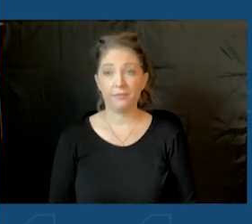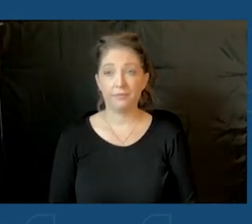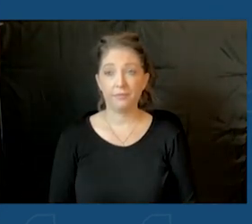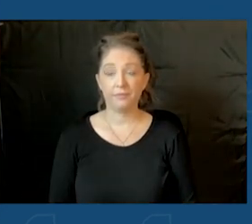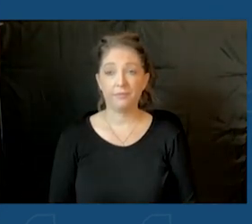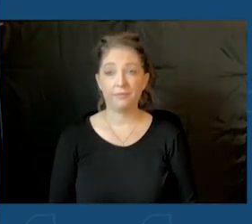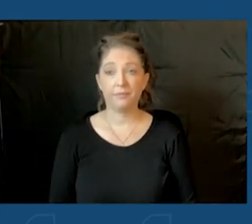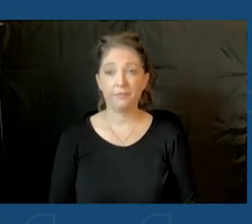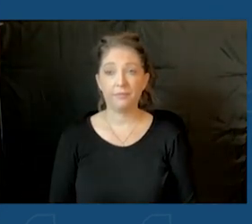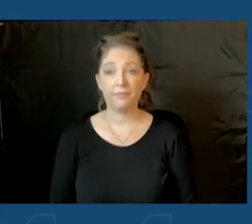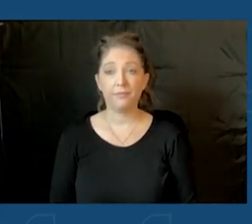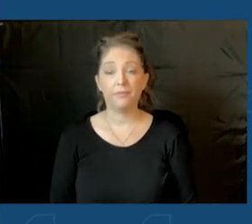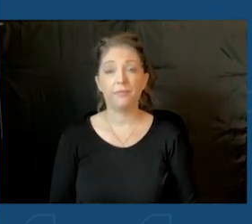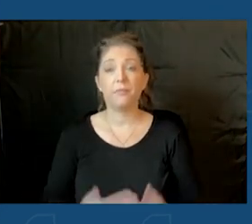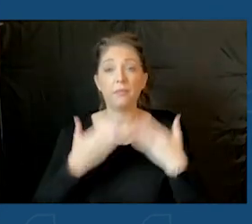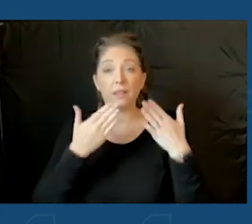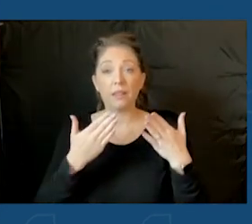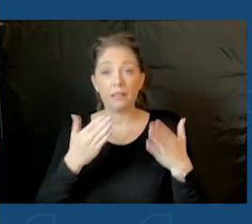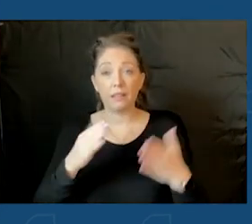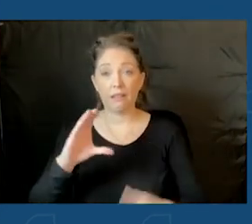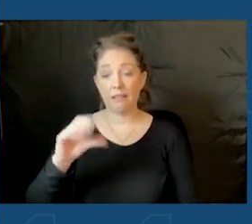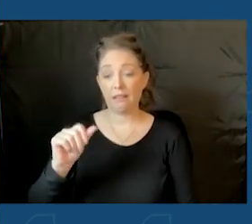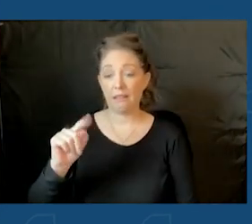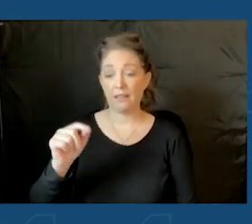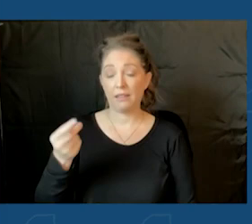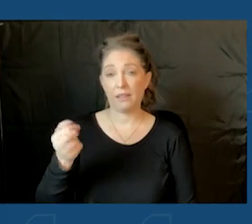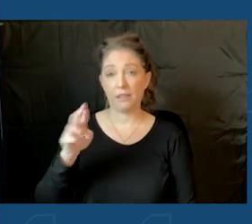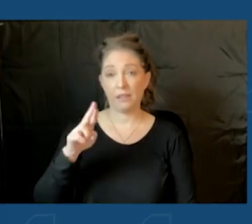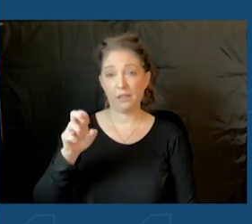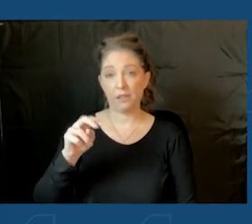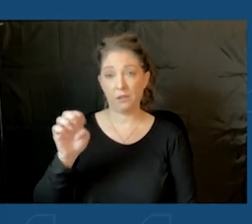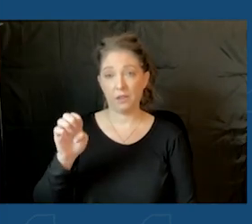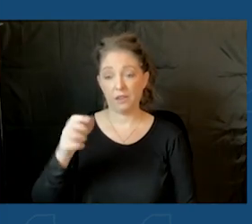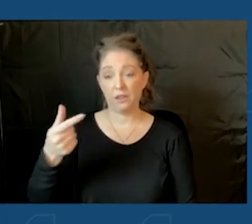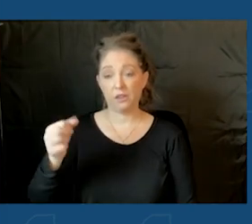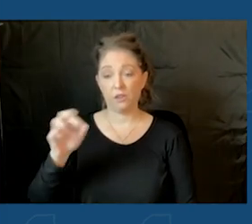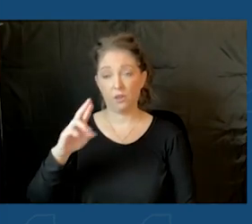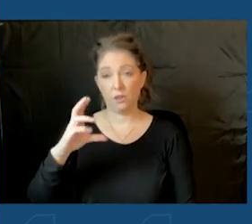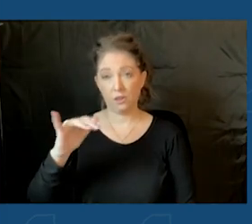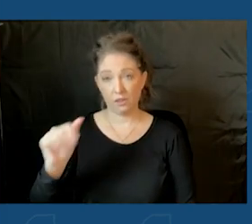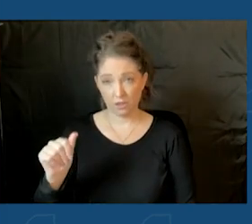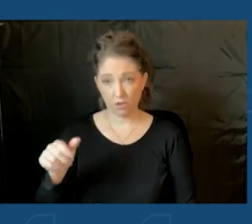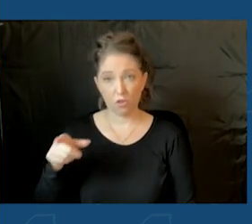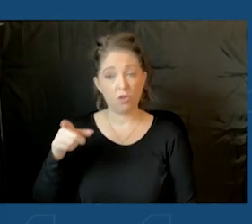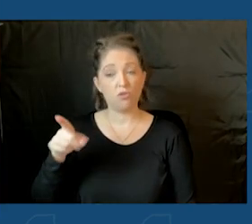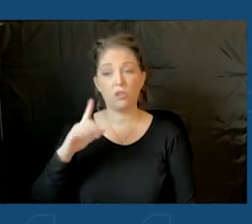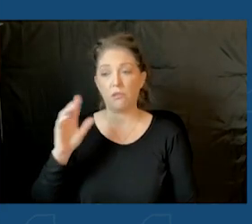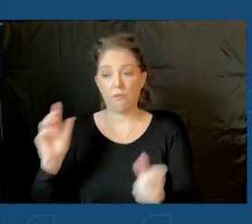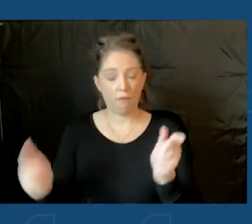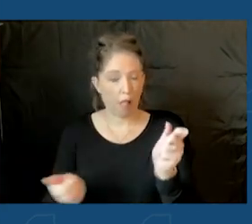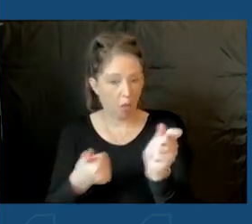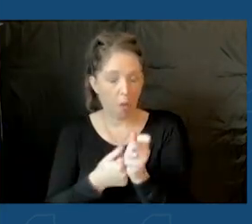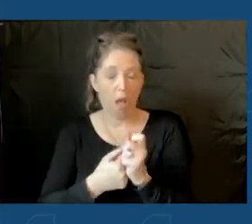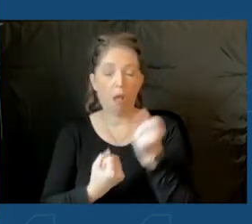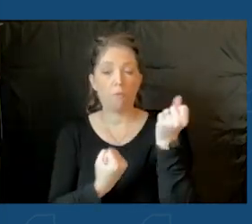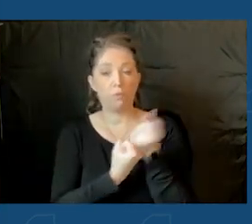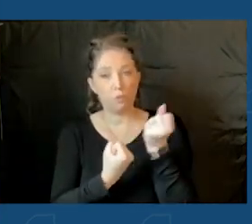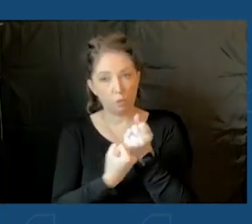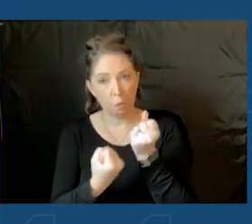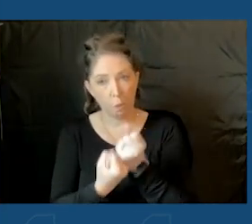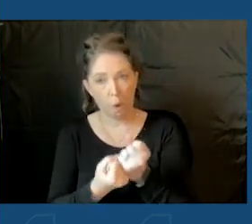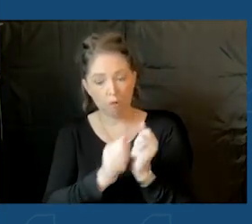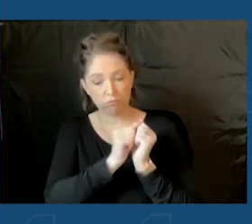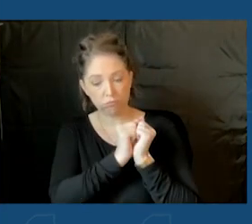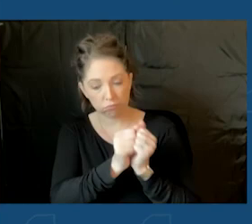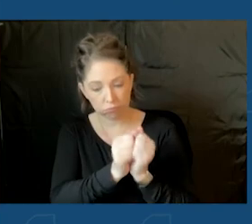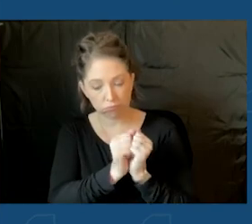And thank you to Catherine Garcia, the Director of State Operations, who has followed up and been a support by us and with us